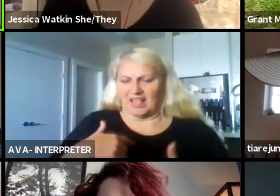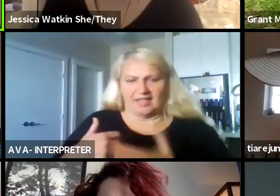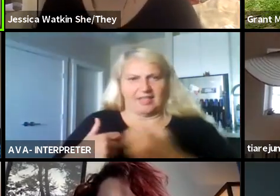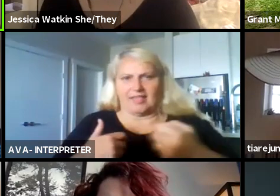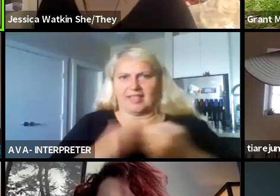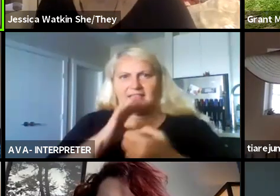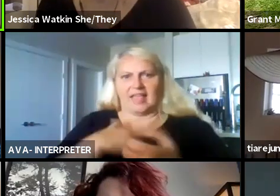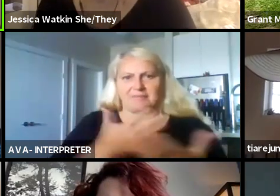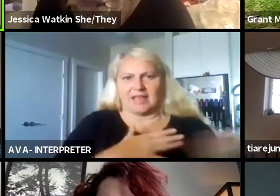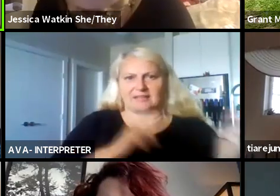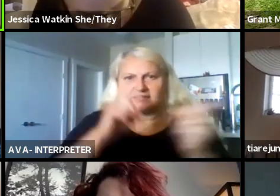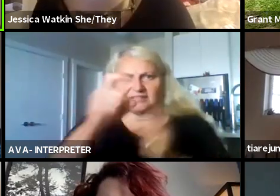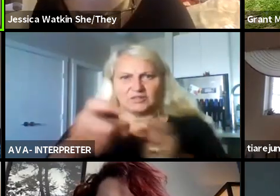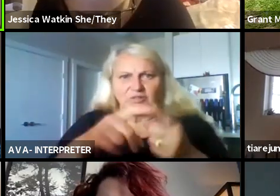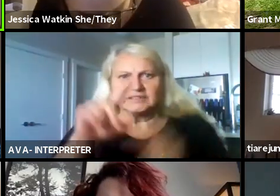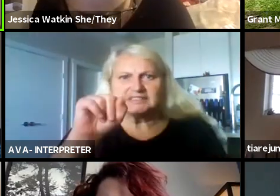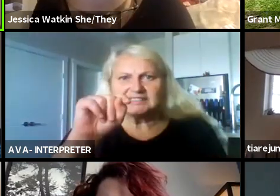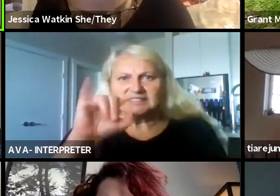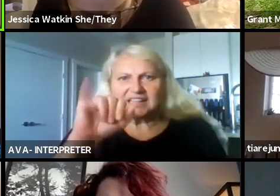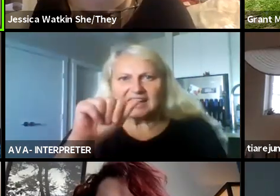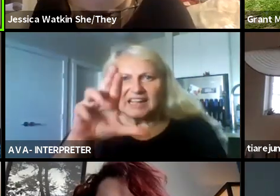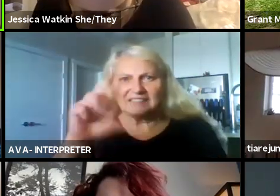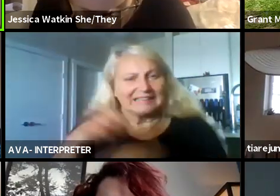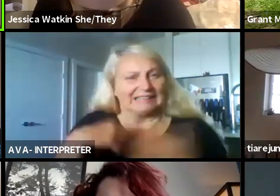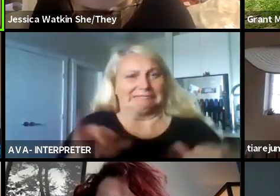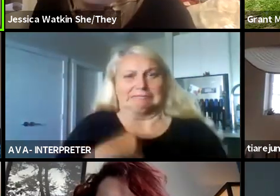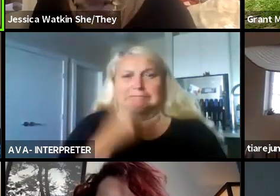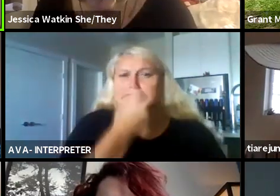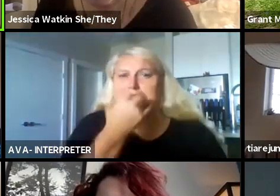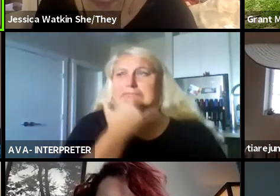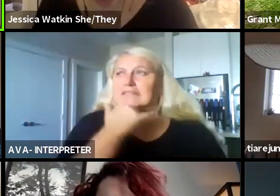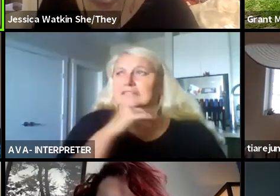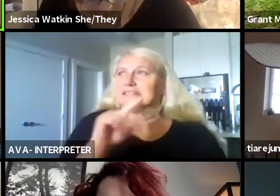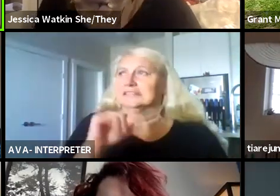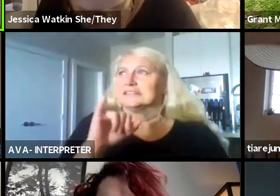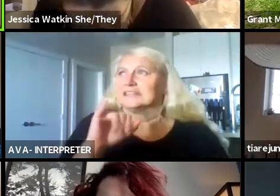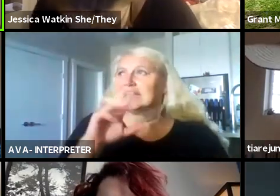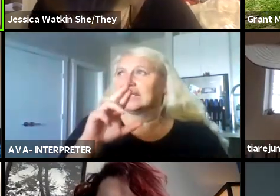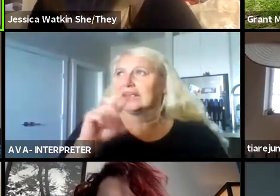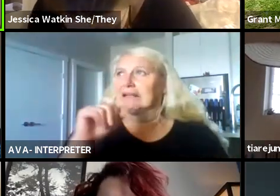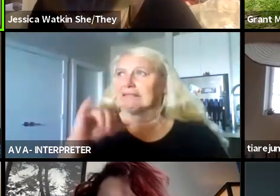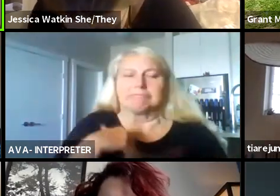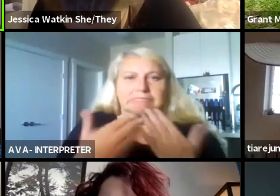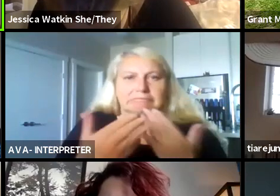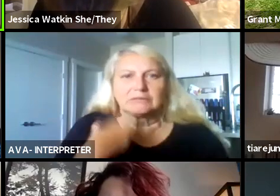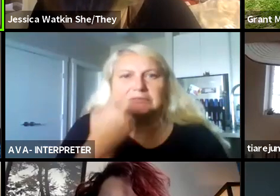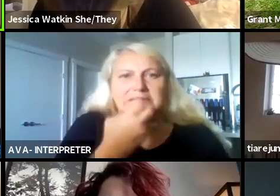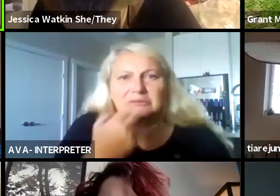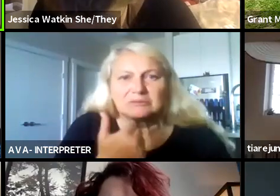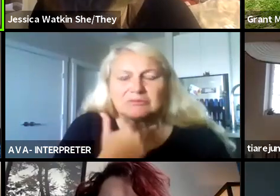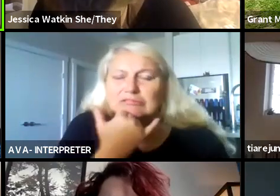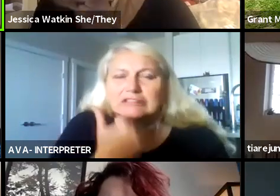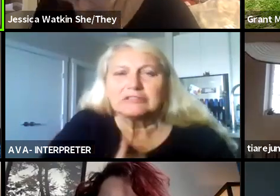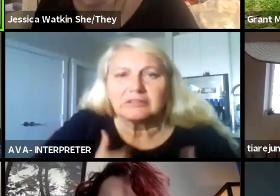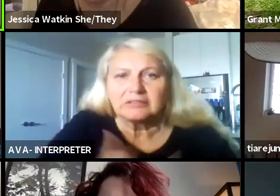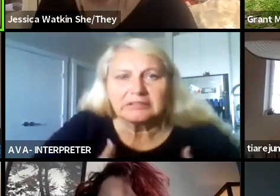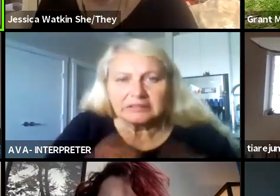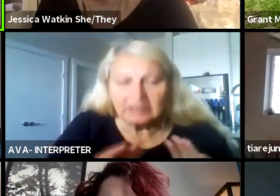I should pass the mic to Tierra, whose name I believe I am still mispronouncing. I apologize, to introduce themselves, and then